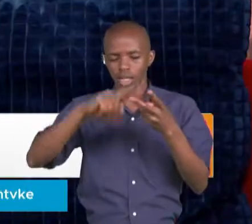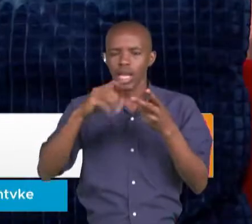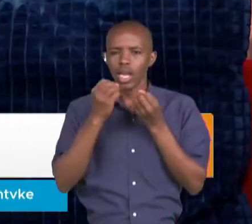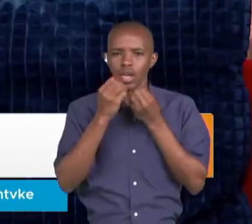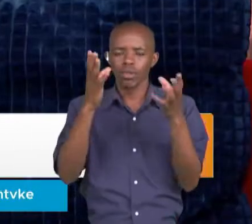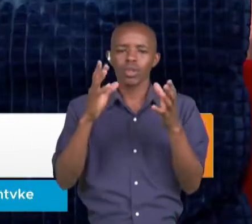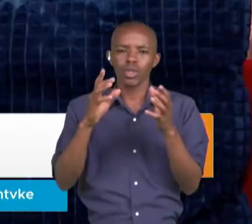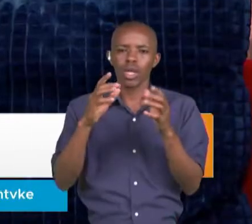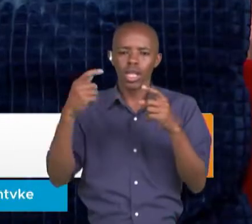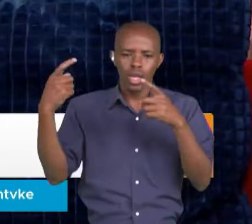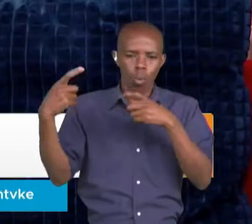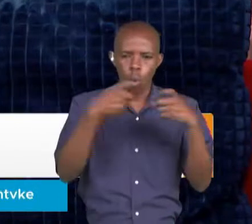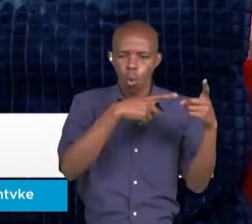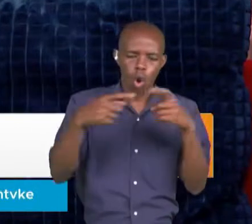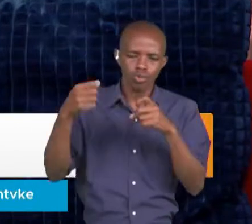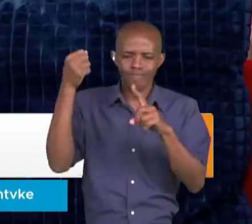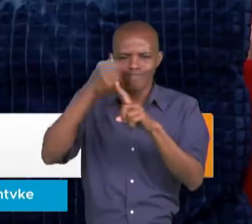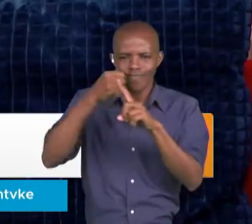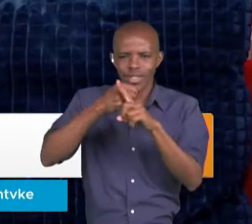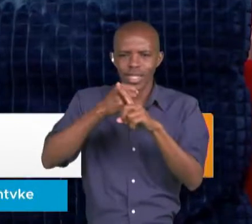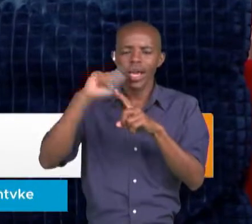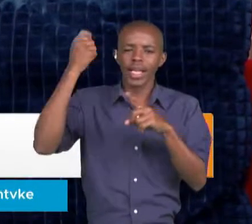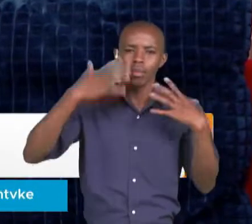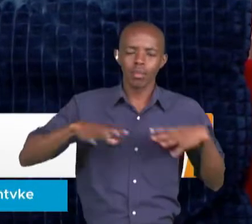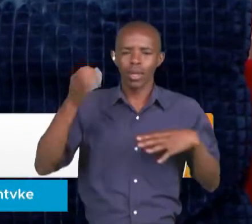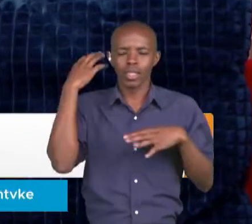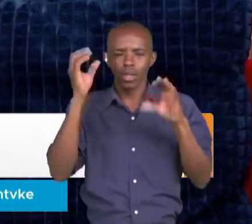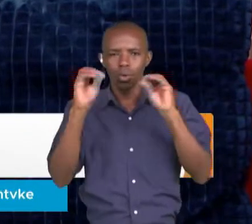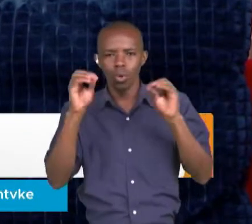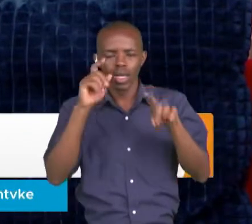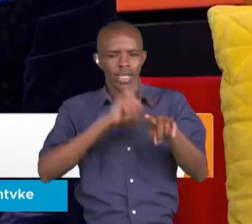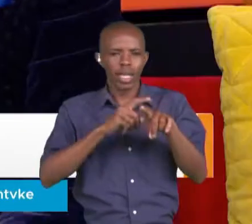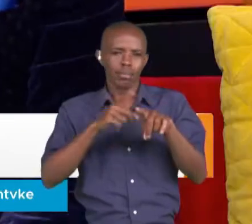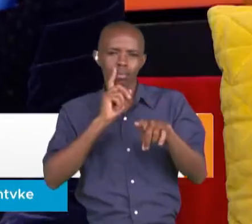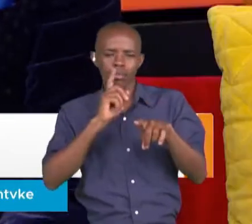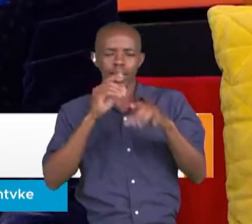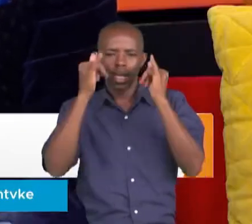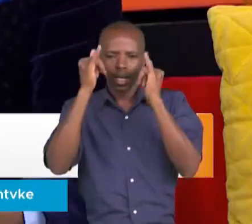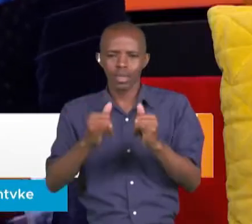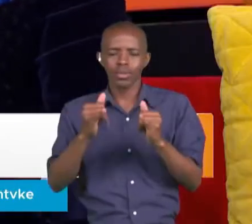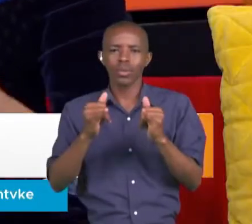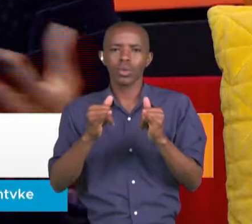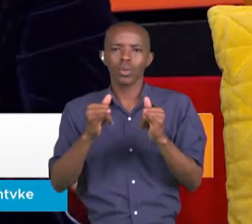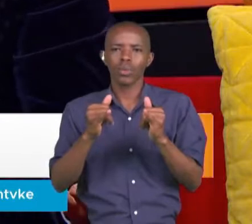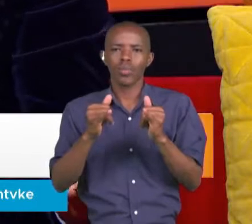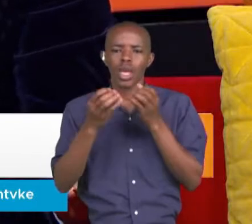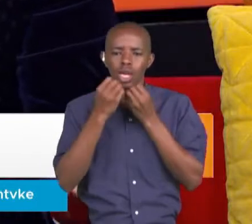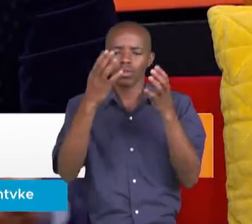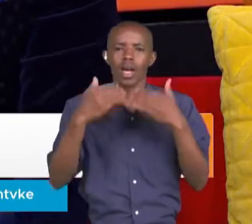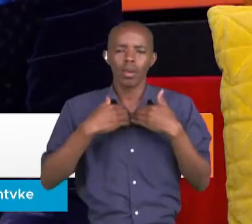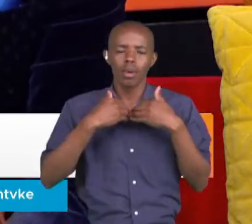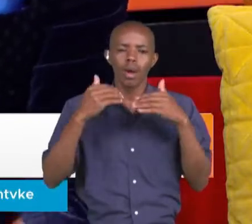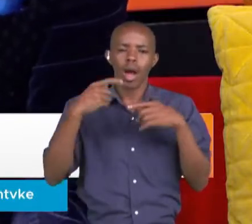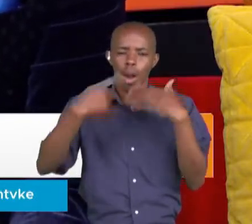war that is being fought? Is there some things that Kenyans don't understand? Because now, when you tell us someone is maybe someone has the information about